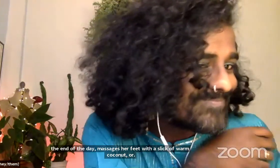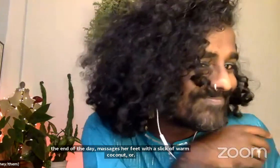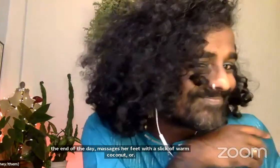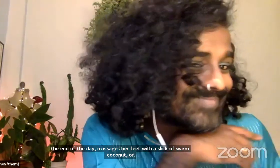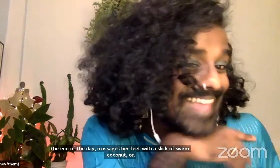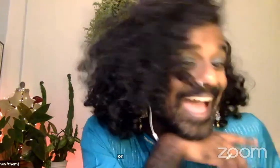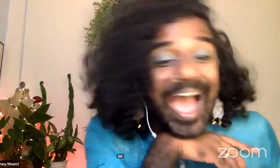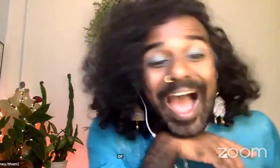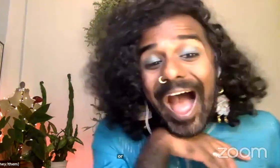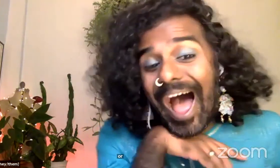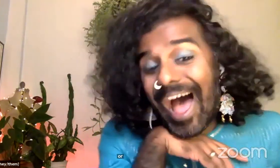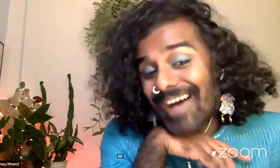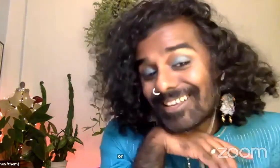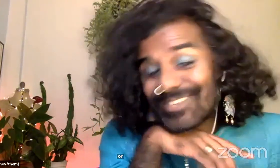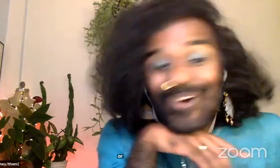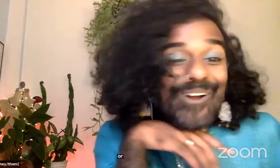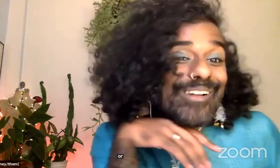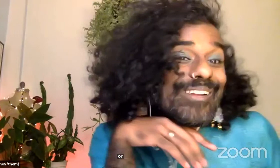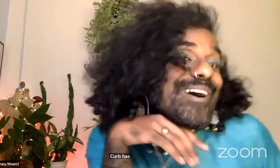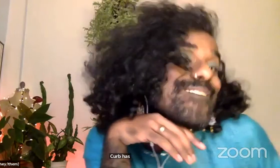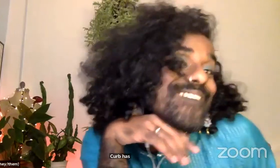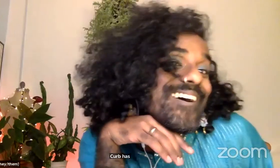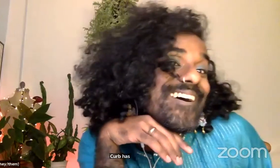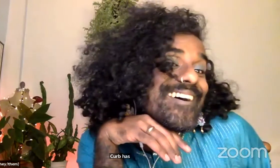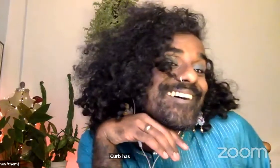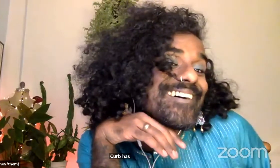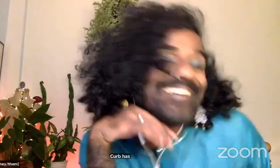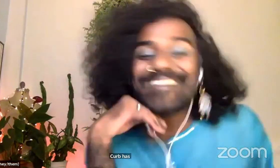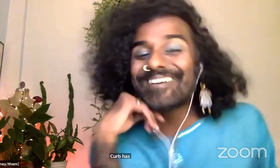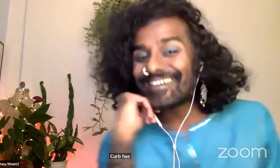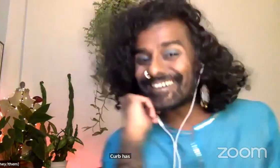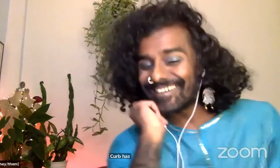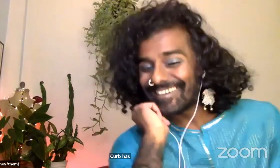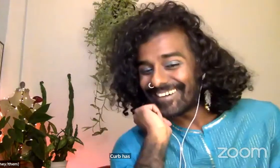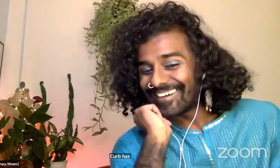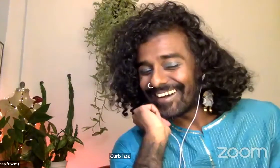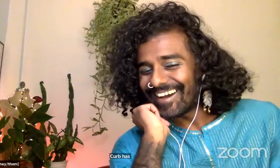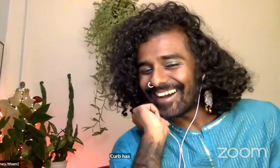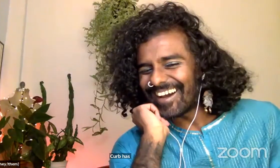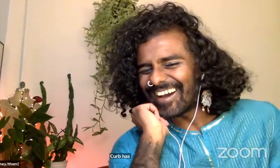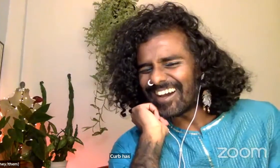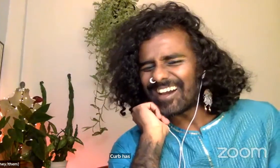Kumkum has a lover.